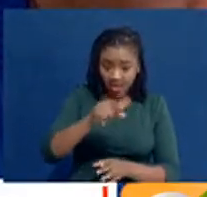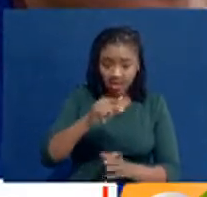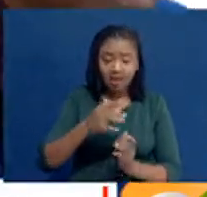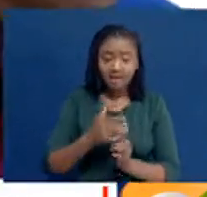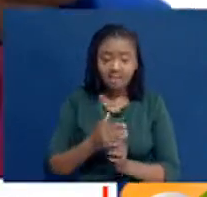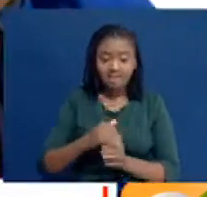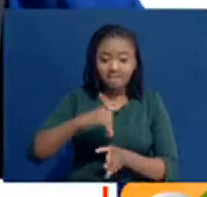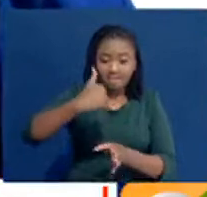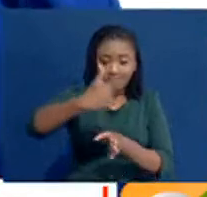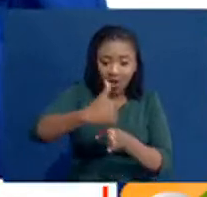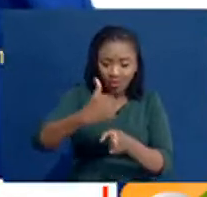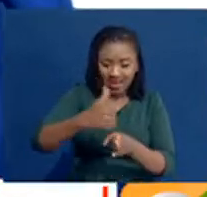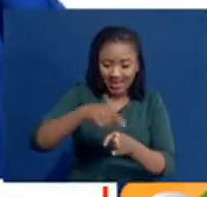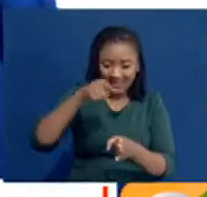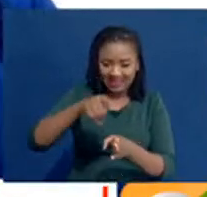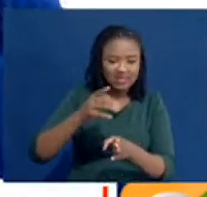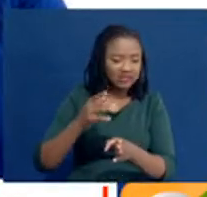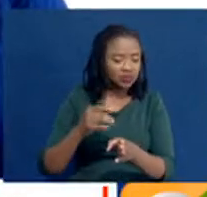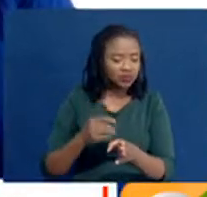that has remained